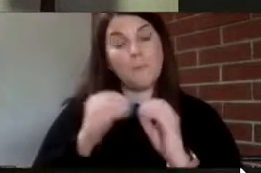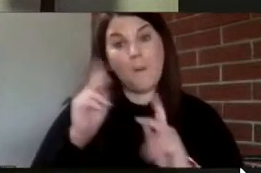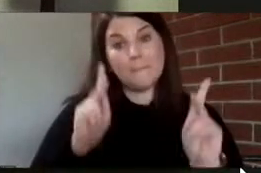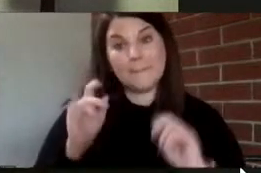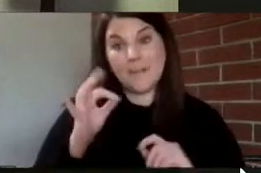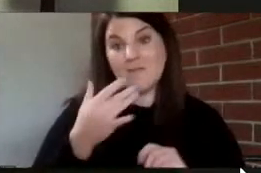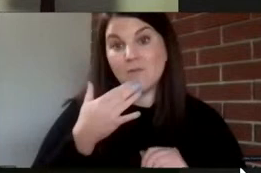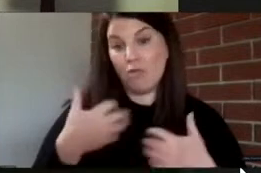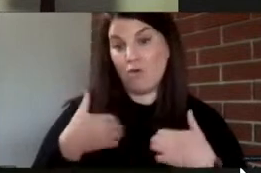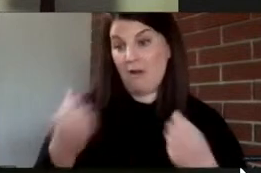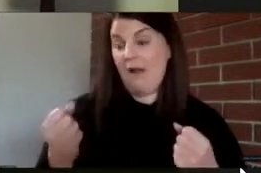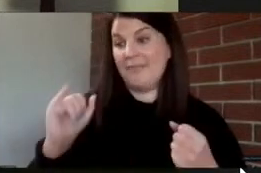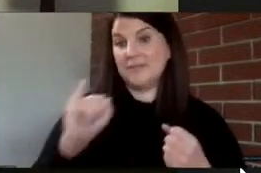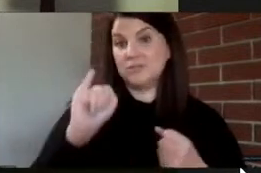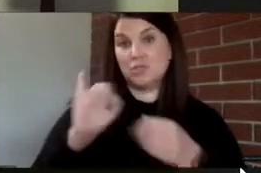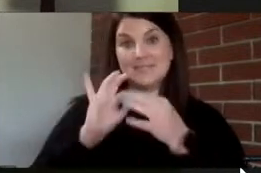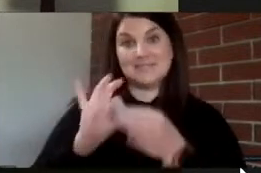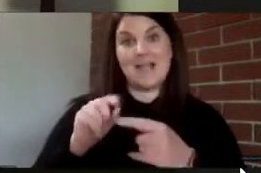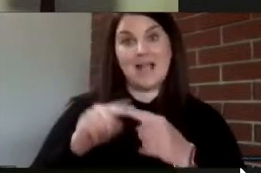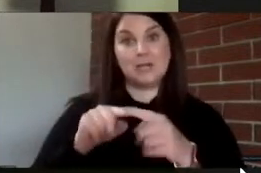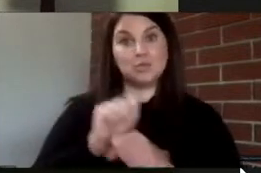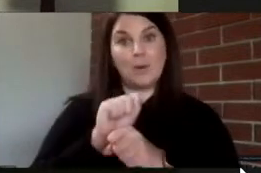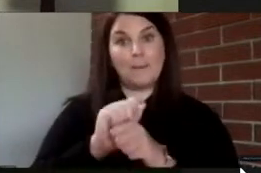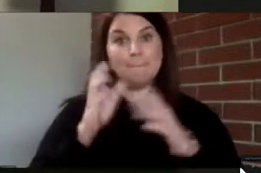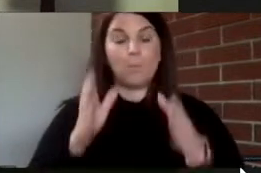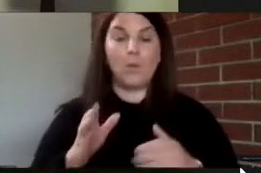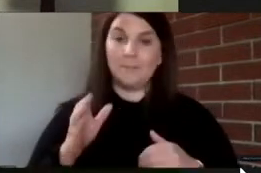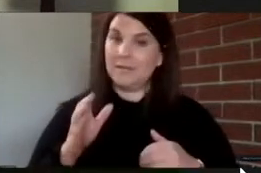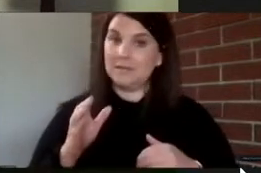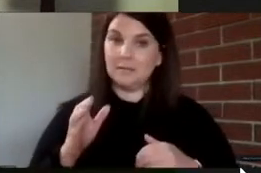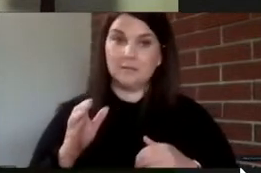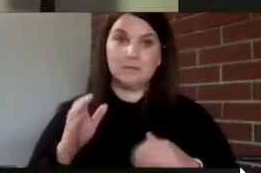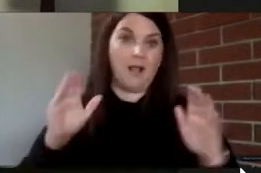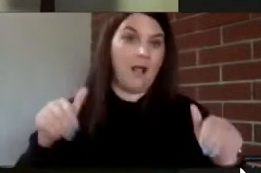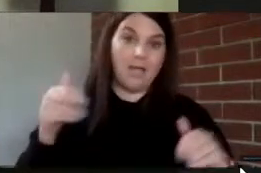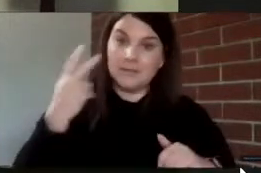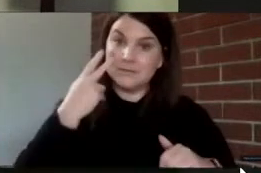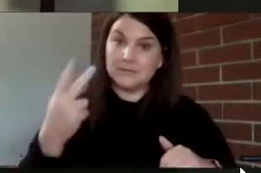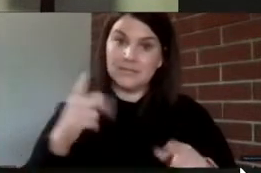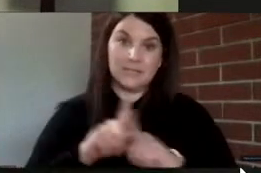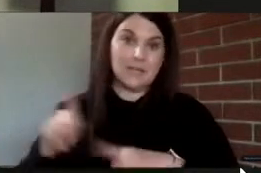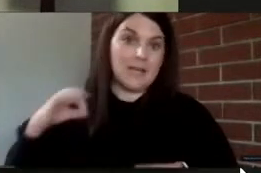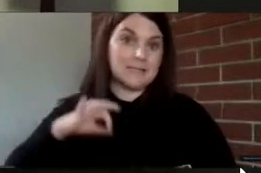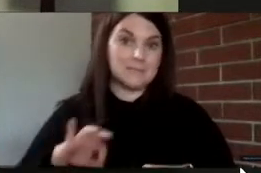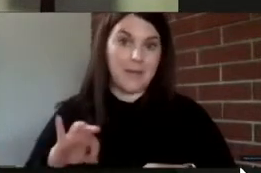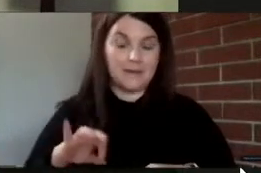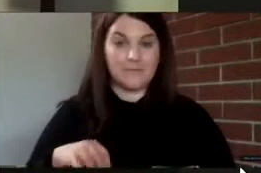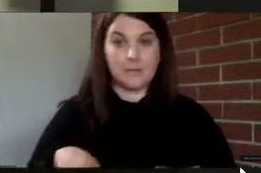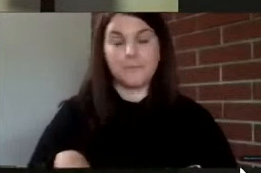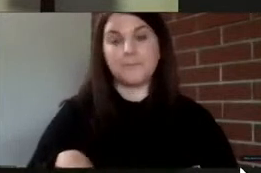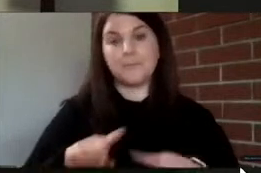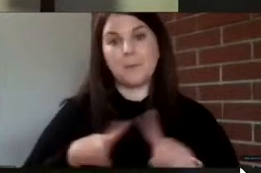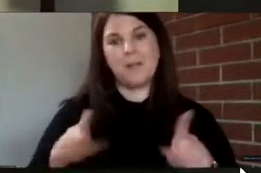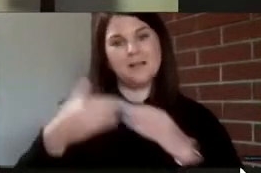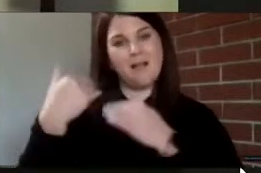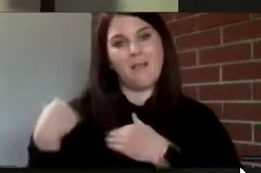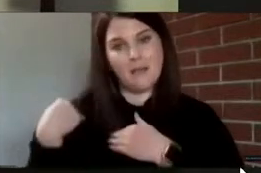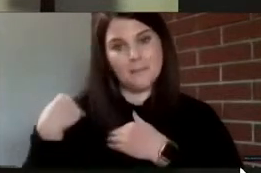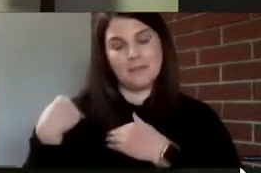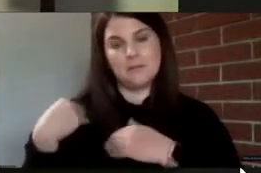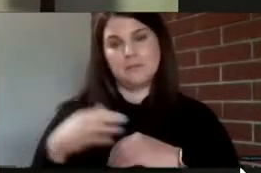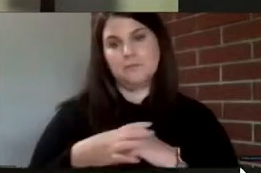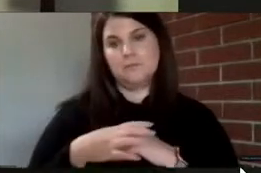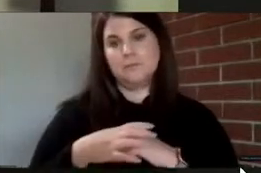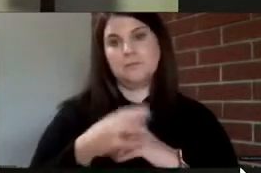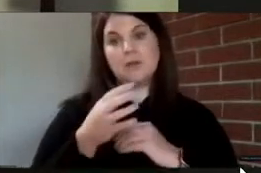insurance tied to employment has not been seen as a benefit, but rather as a liability